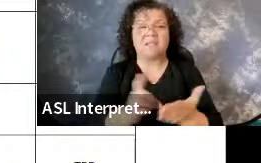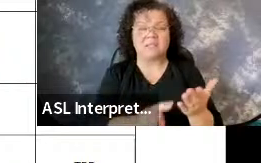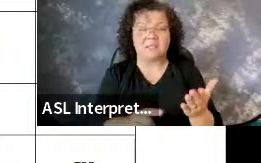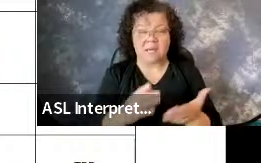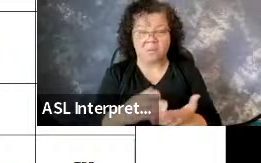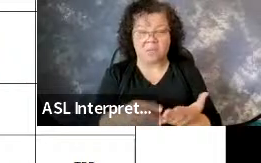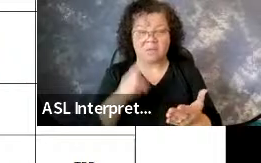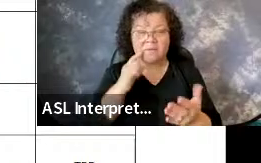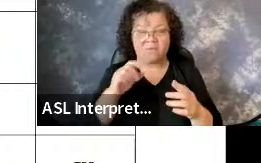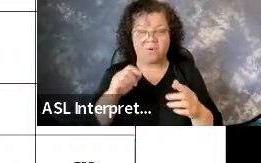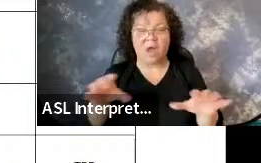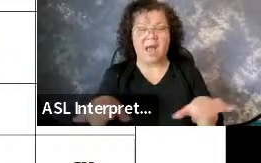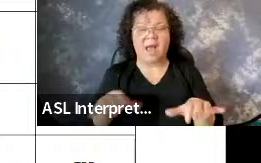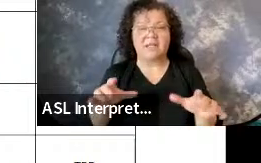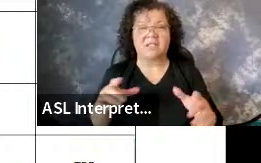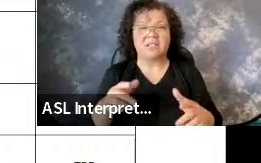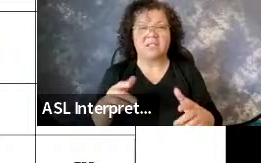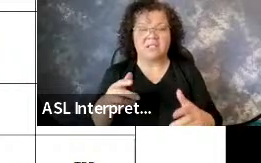users.